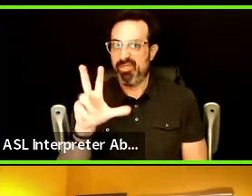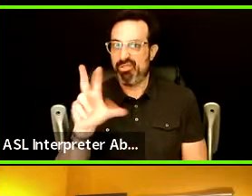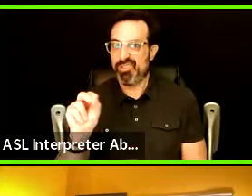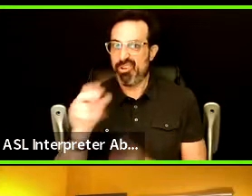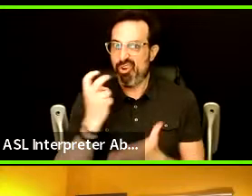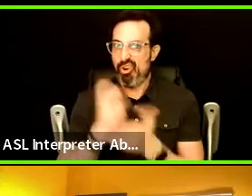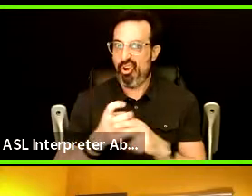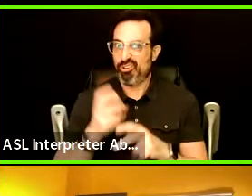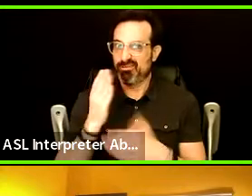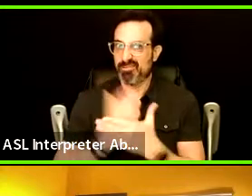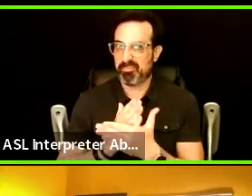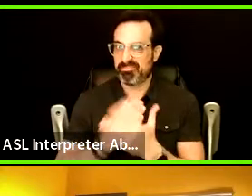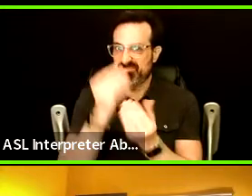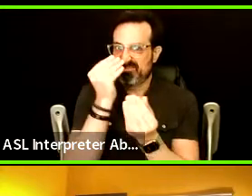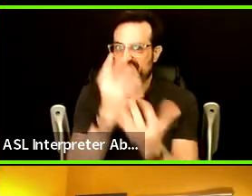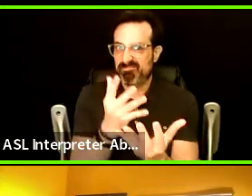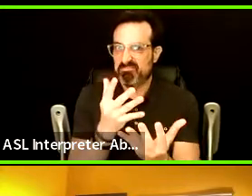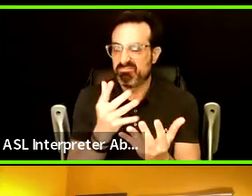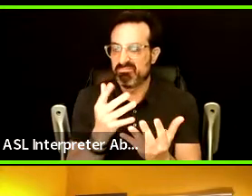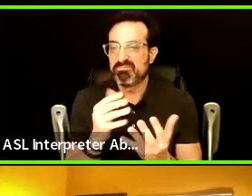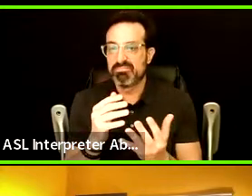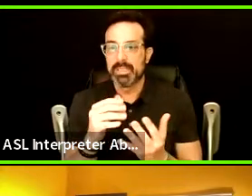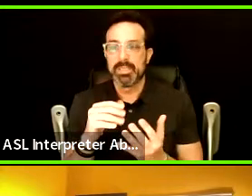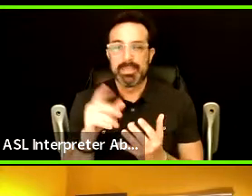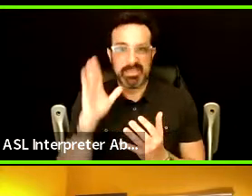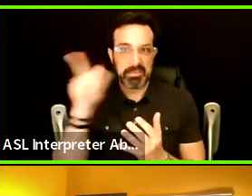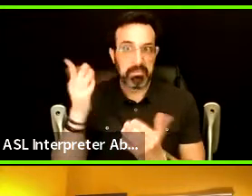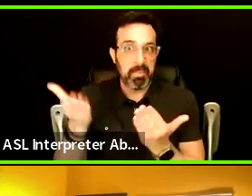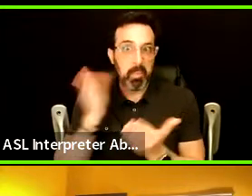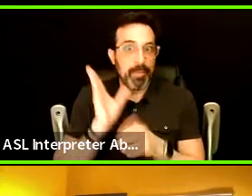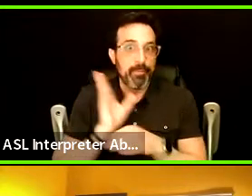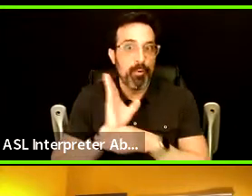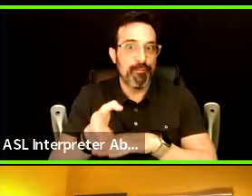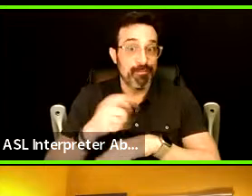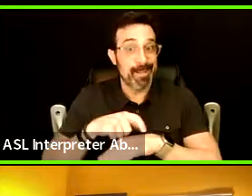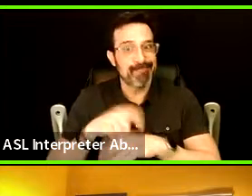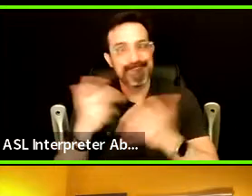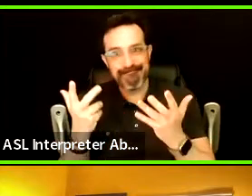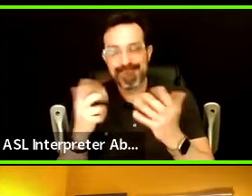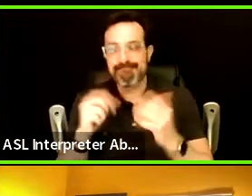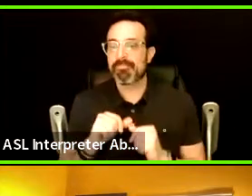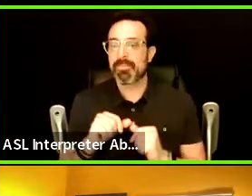Did you have a volunteer who's going to report out the takeaways?